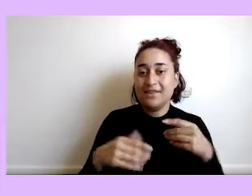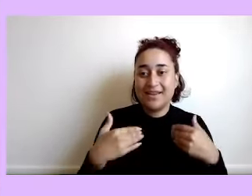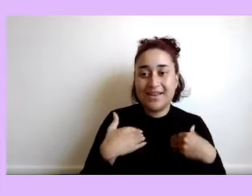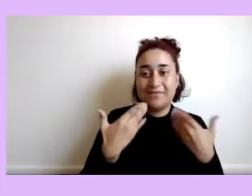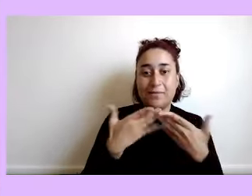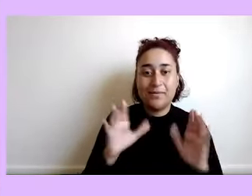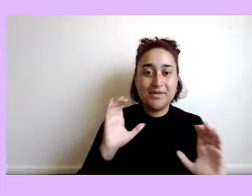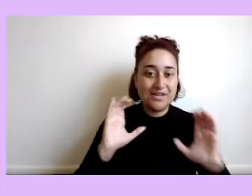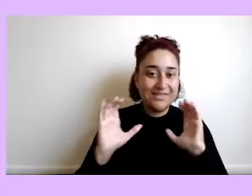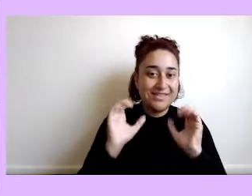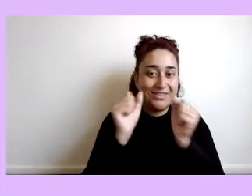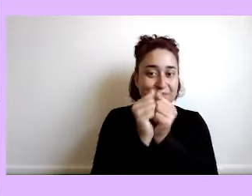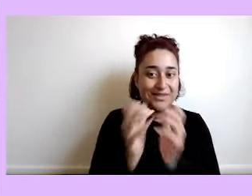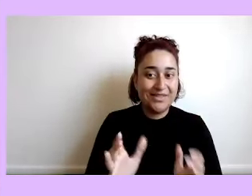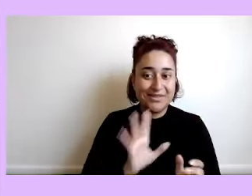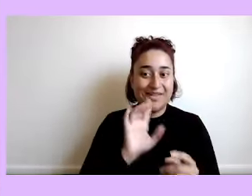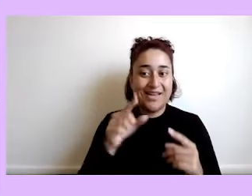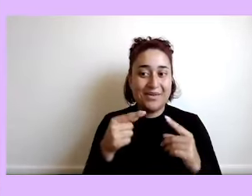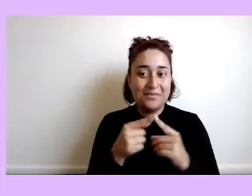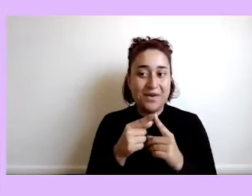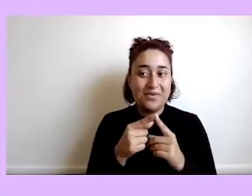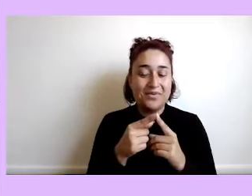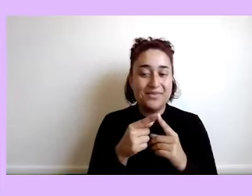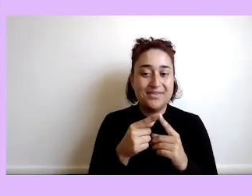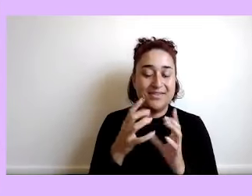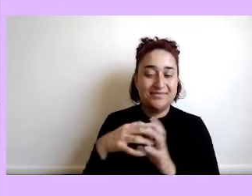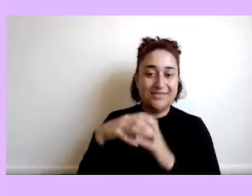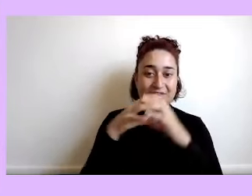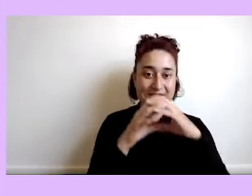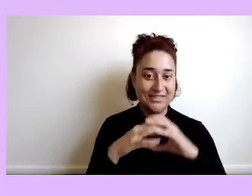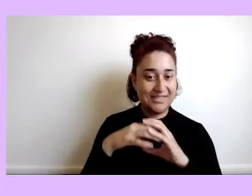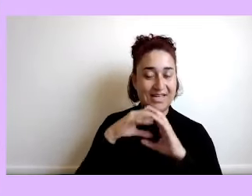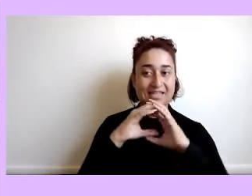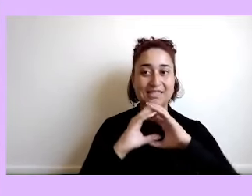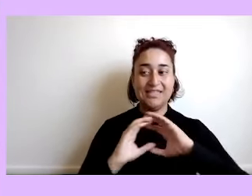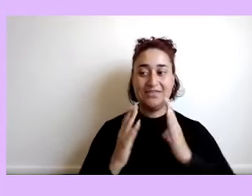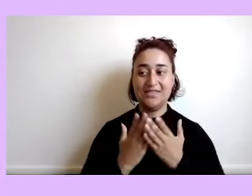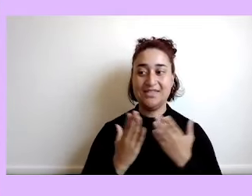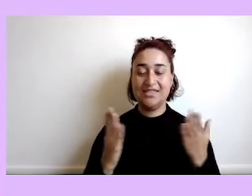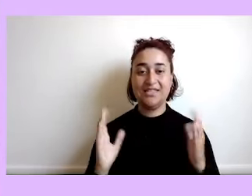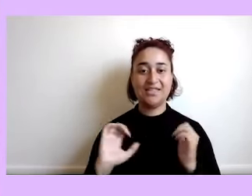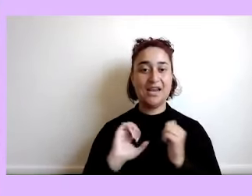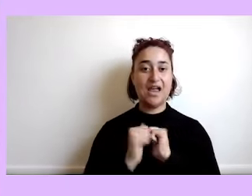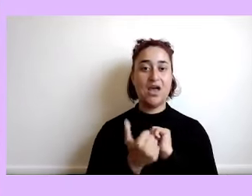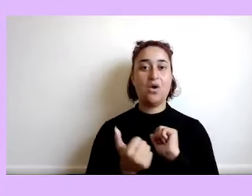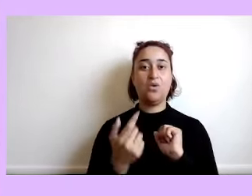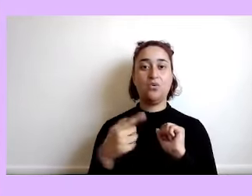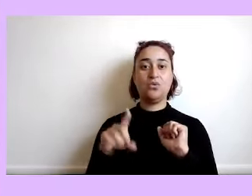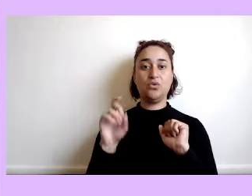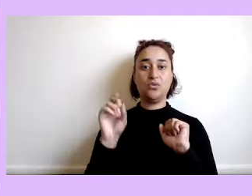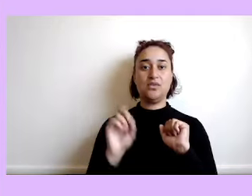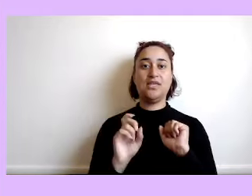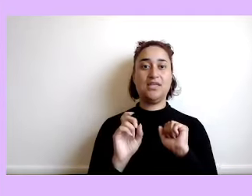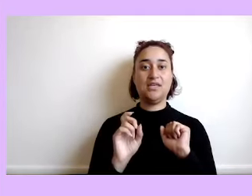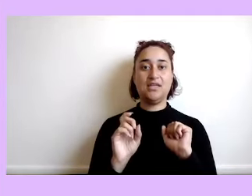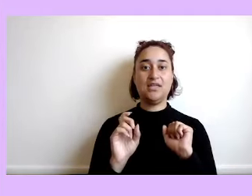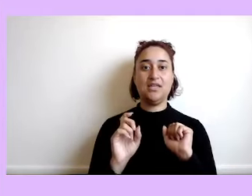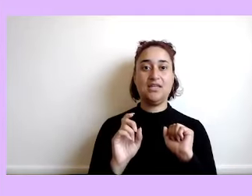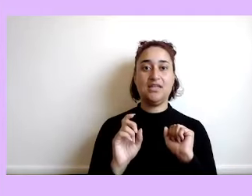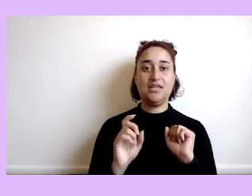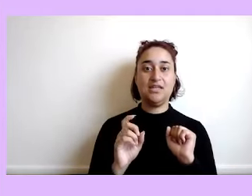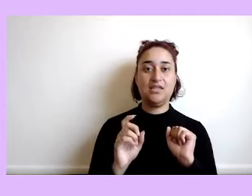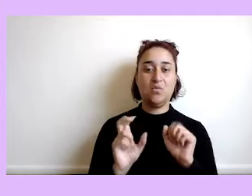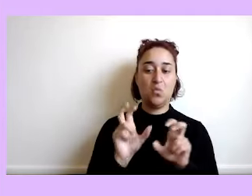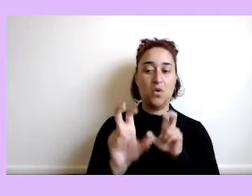conversation without talking about the intersectionality of these things and how you need cross-sector collaboration.